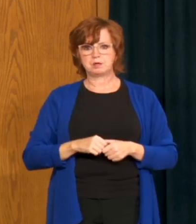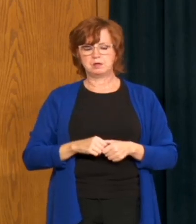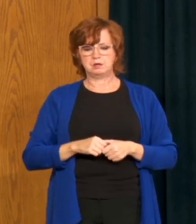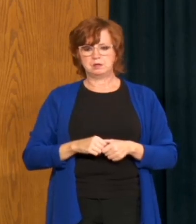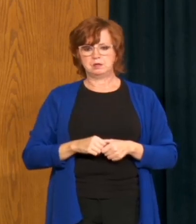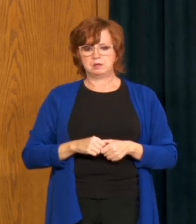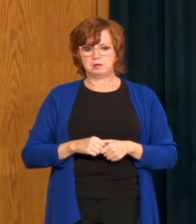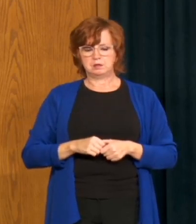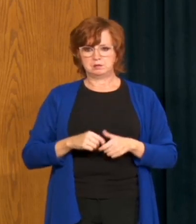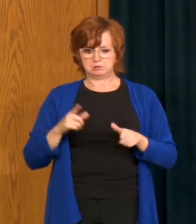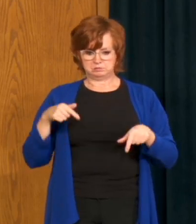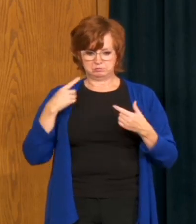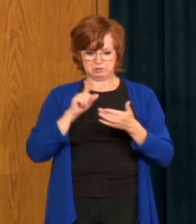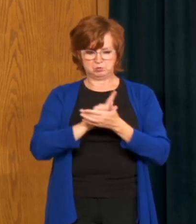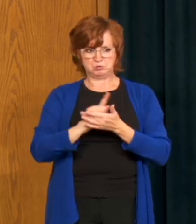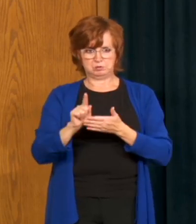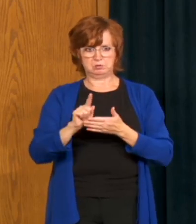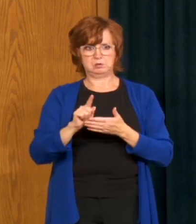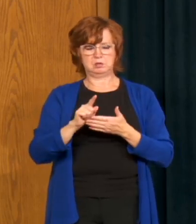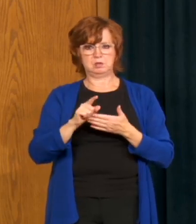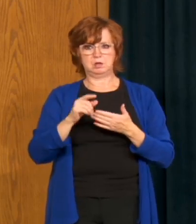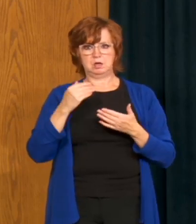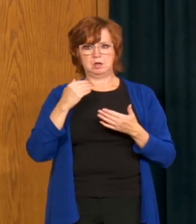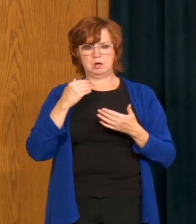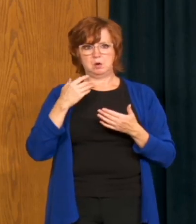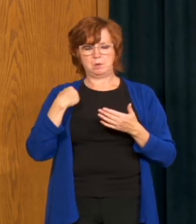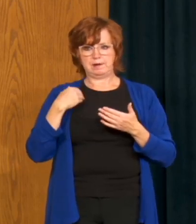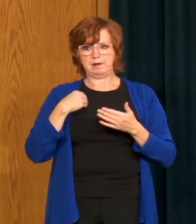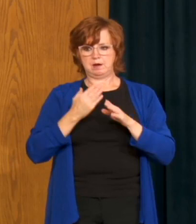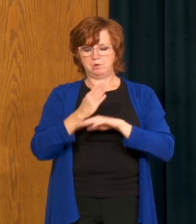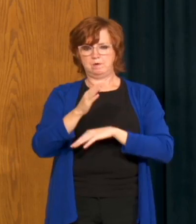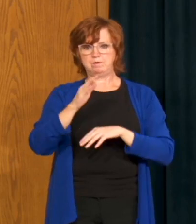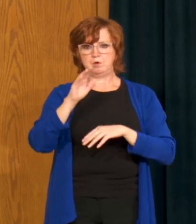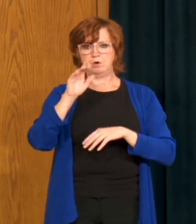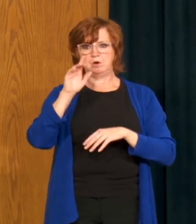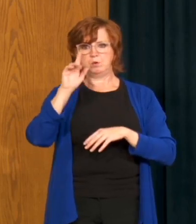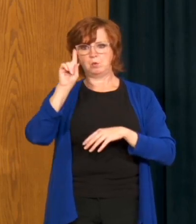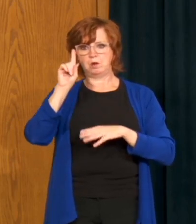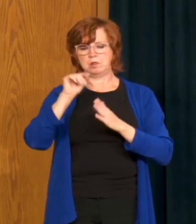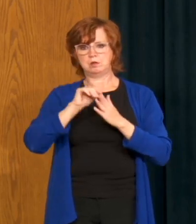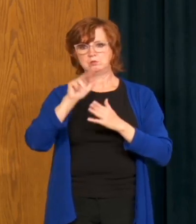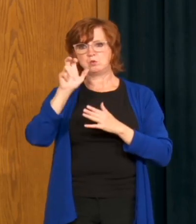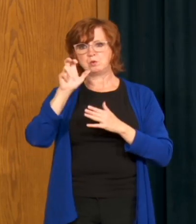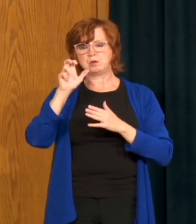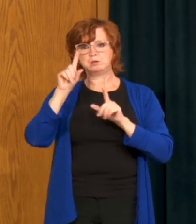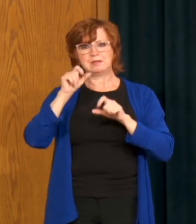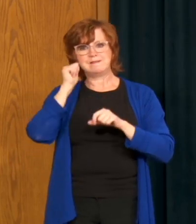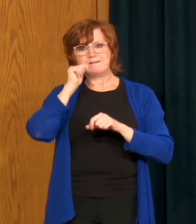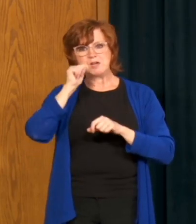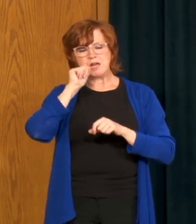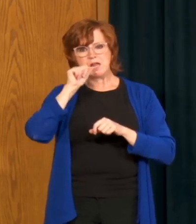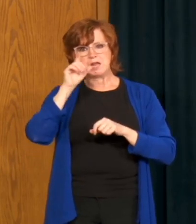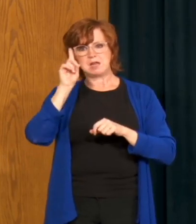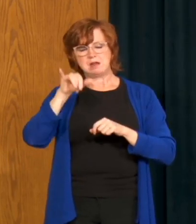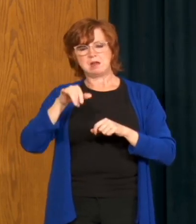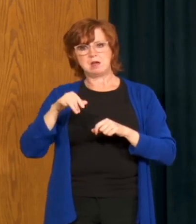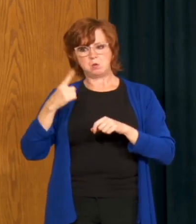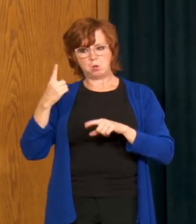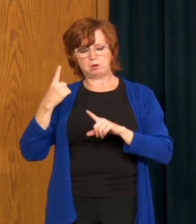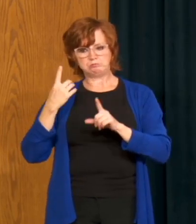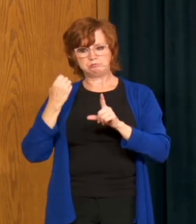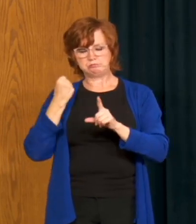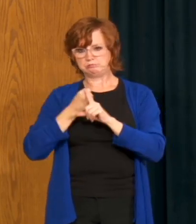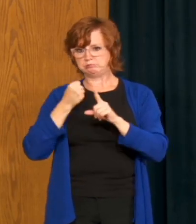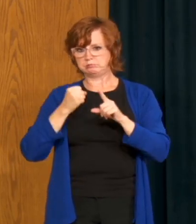over the course of the last week, where we were up over 1,300 tests a day for a number of days, and that was due in part to, yes, all of the tests